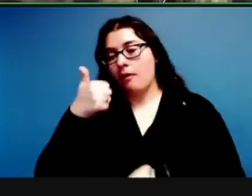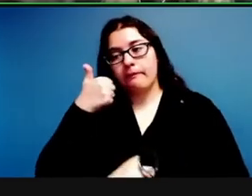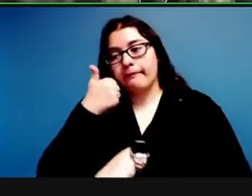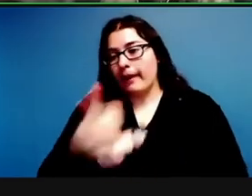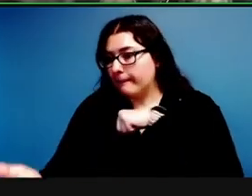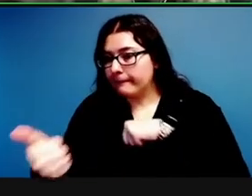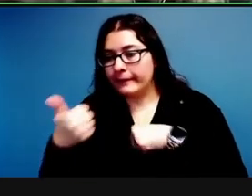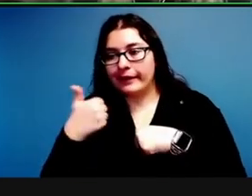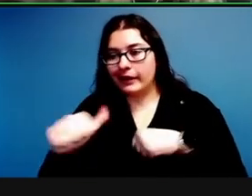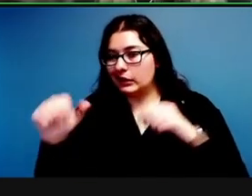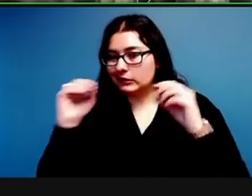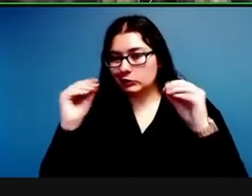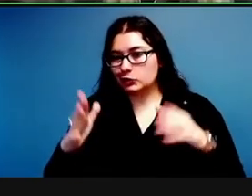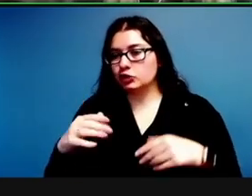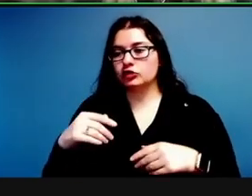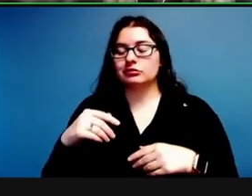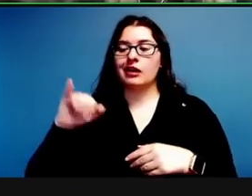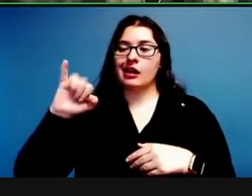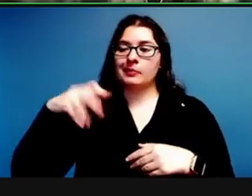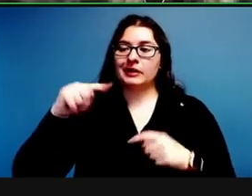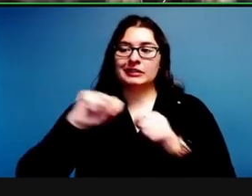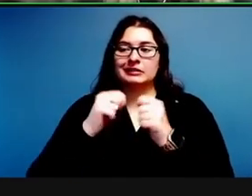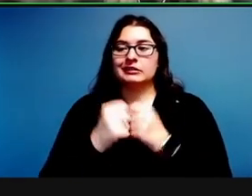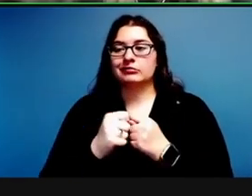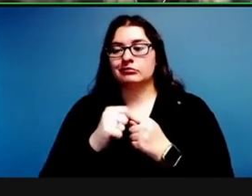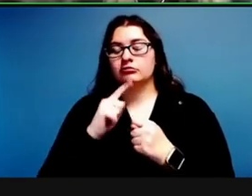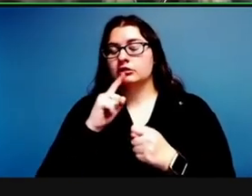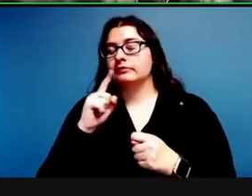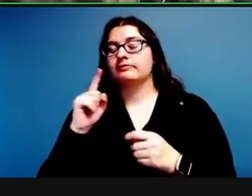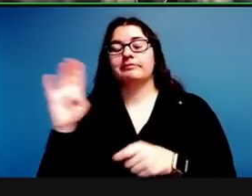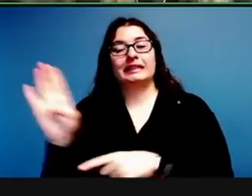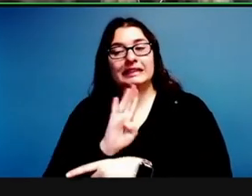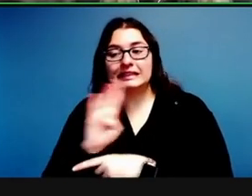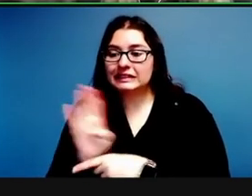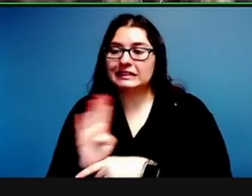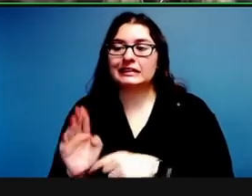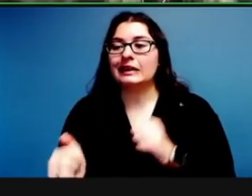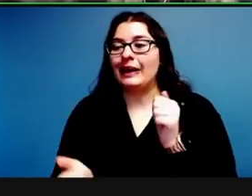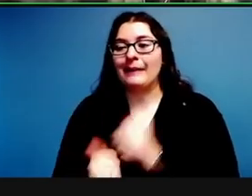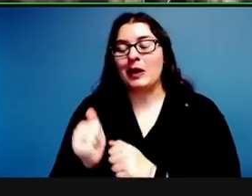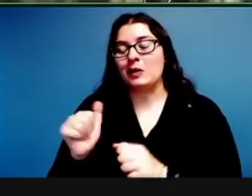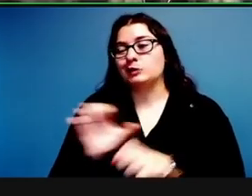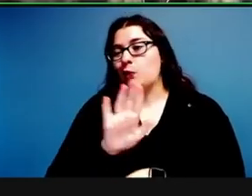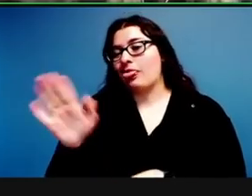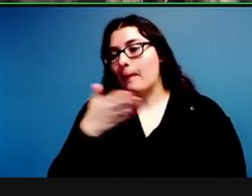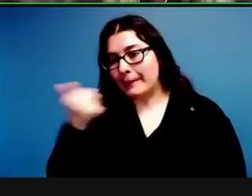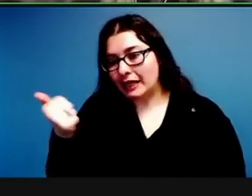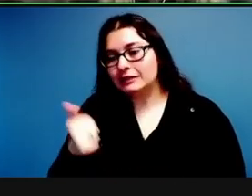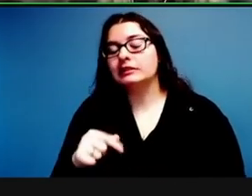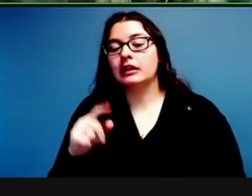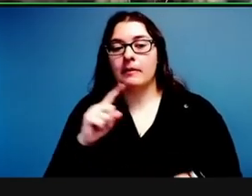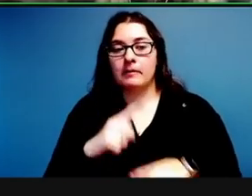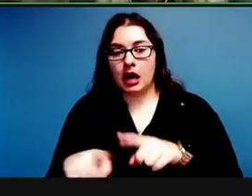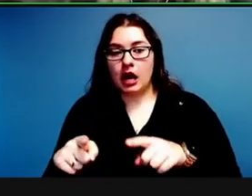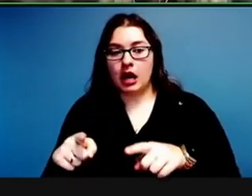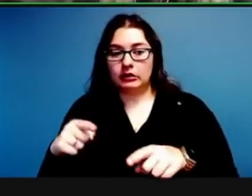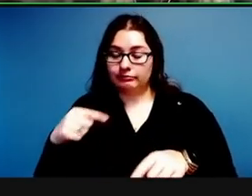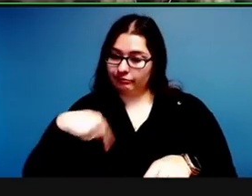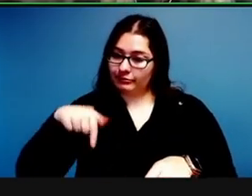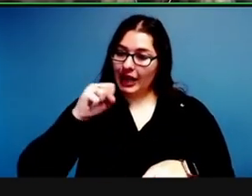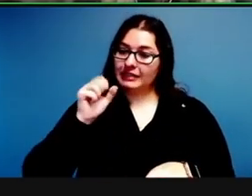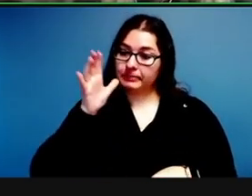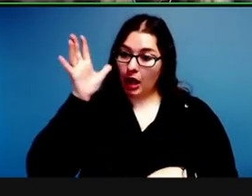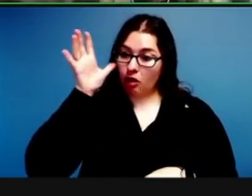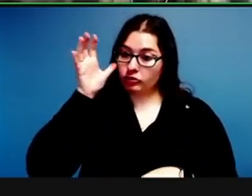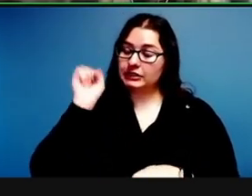under the bus. IEP teams are incredibly busy and most of them are doing their best, but we as parents can